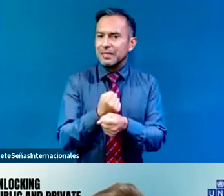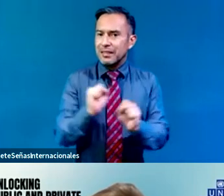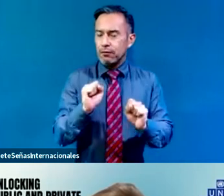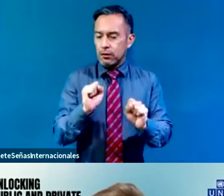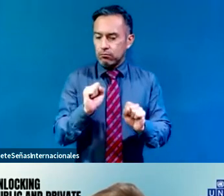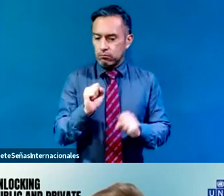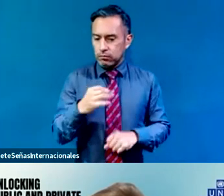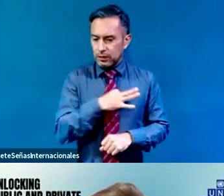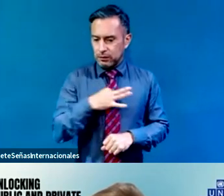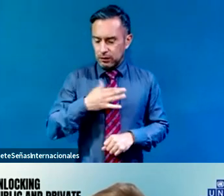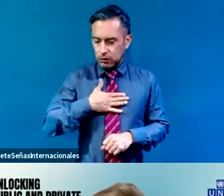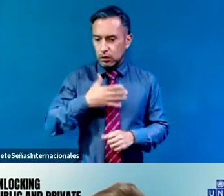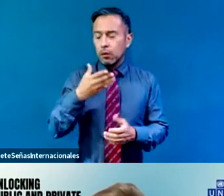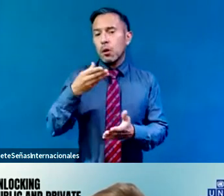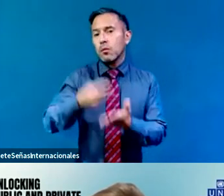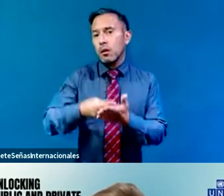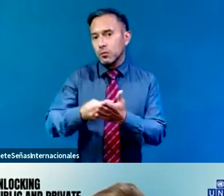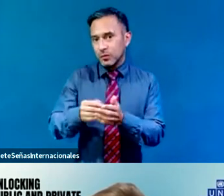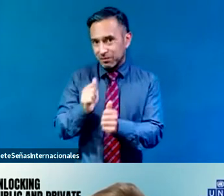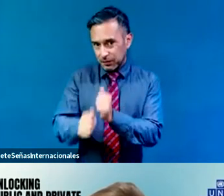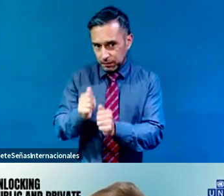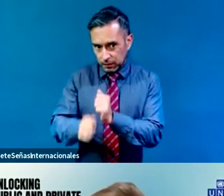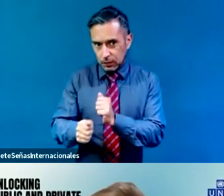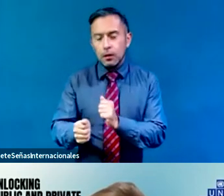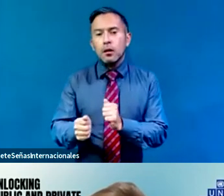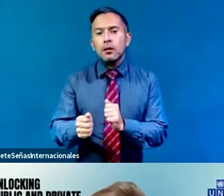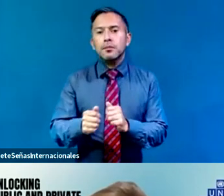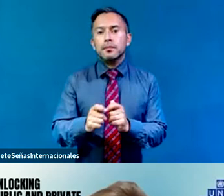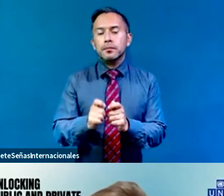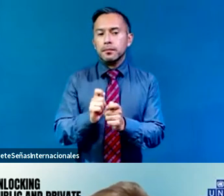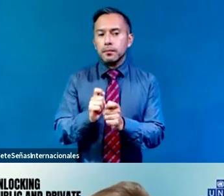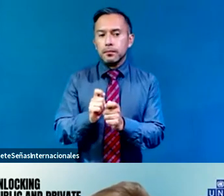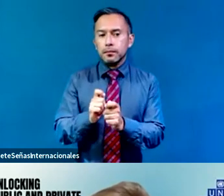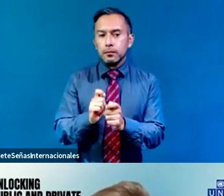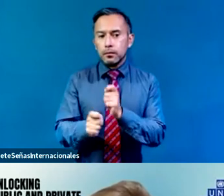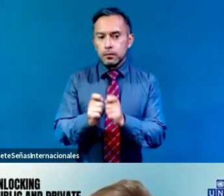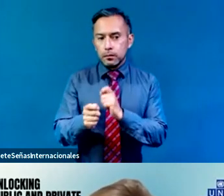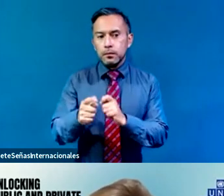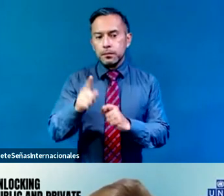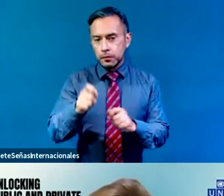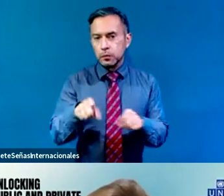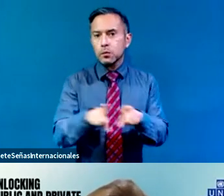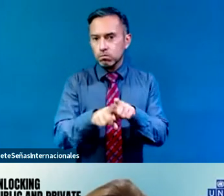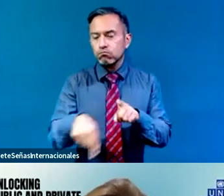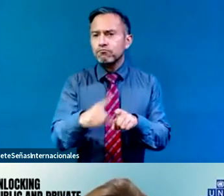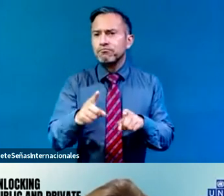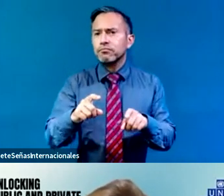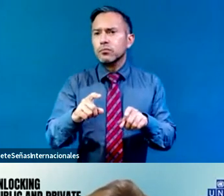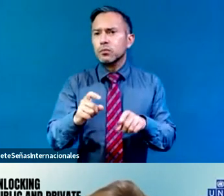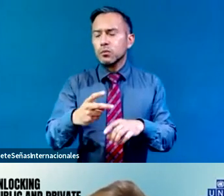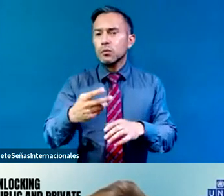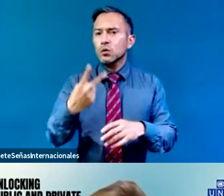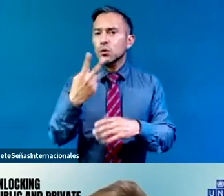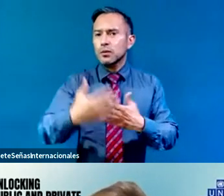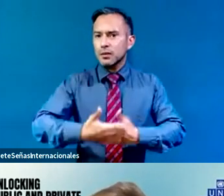the private sector and the role that it can play, I'd like to answer that in two ways. One is three general ideas, and second are some